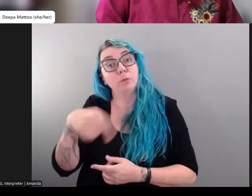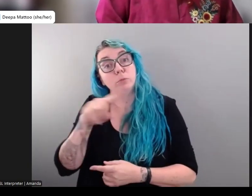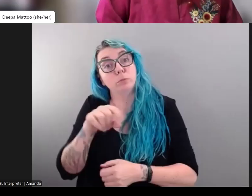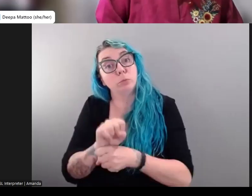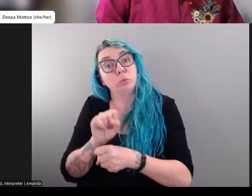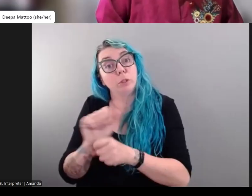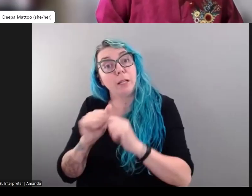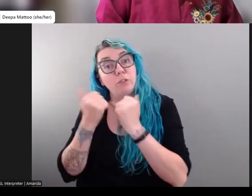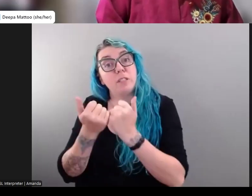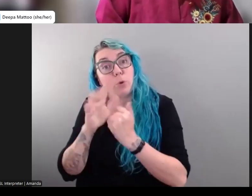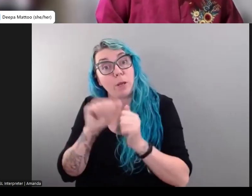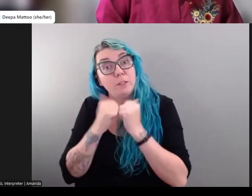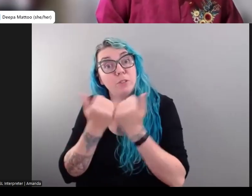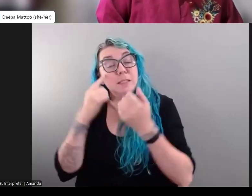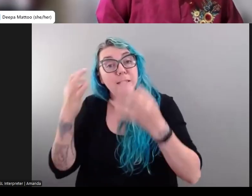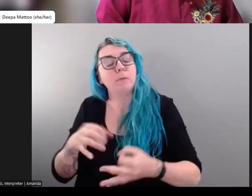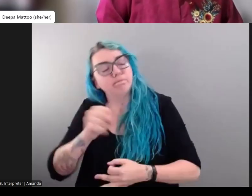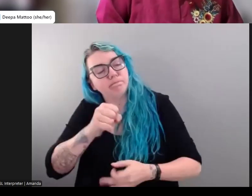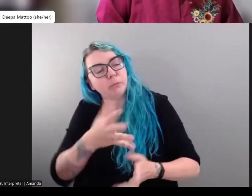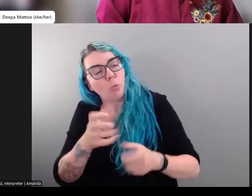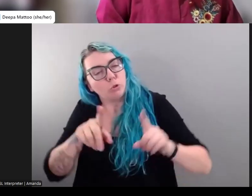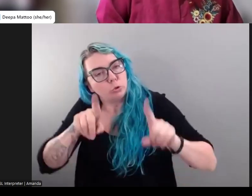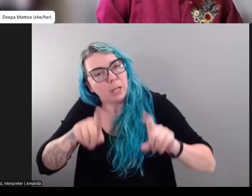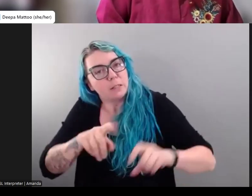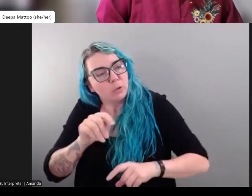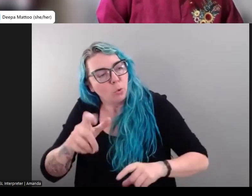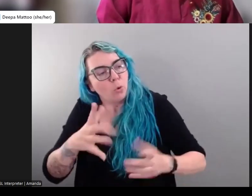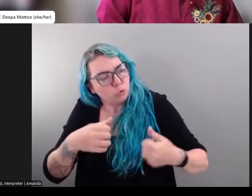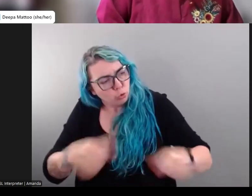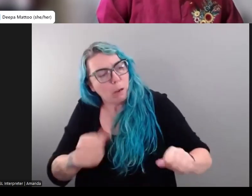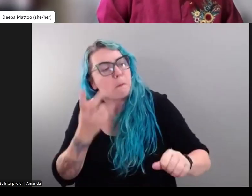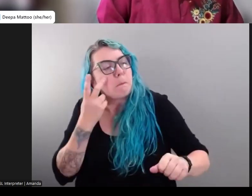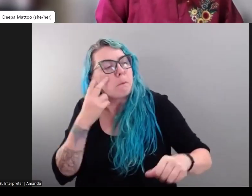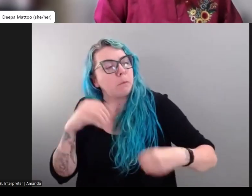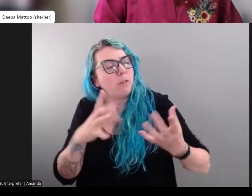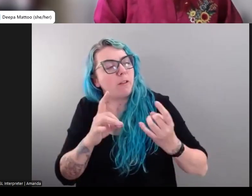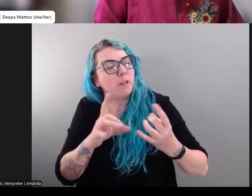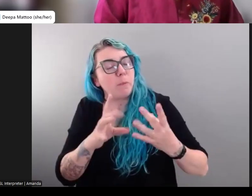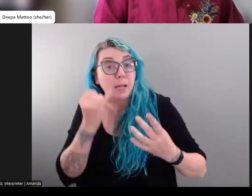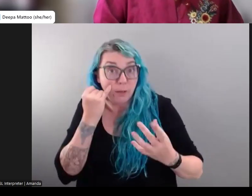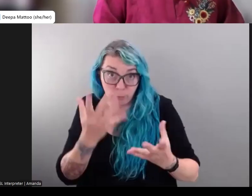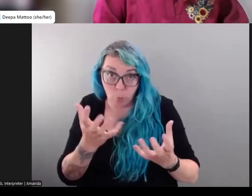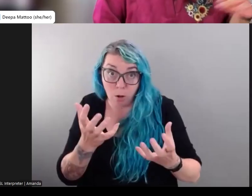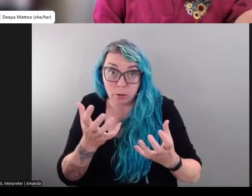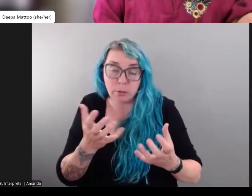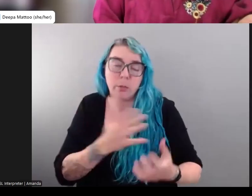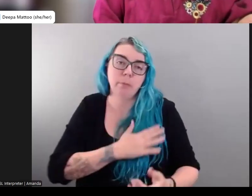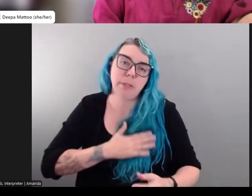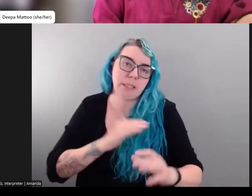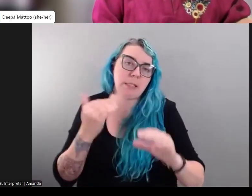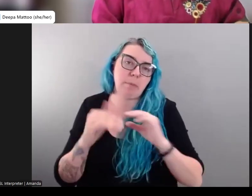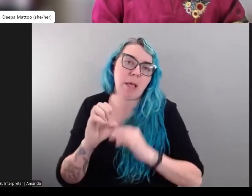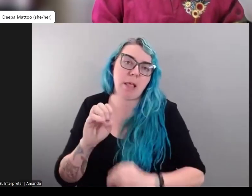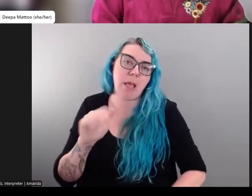the tool, and you would like to give us feedback on the tool, please contact Emma for that as well.